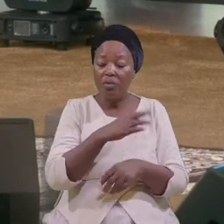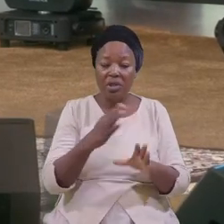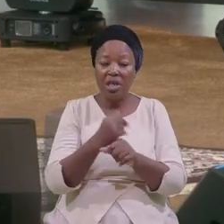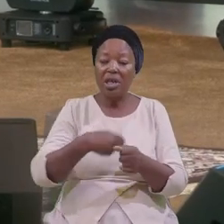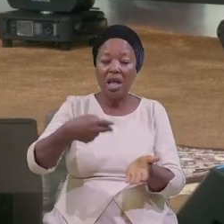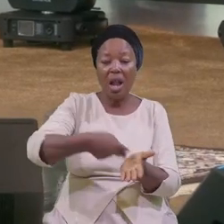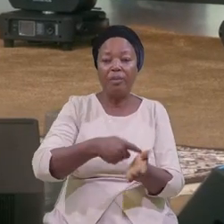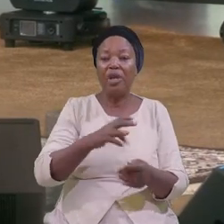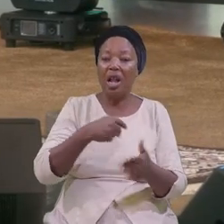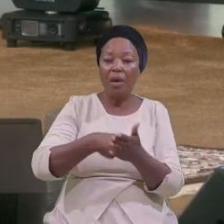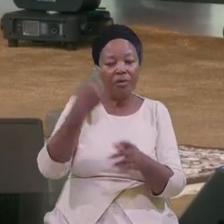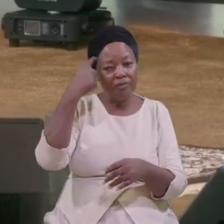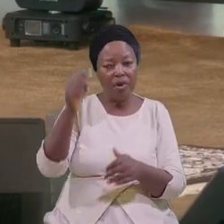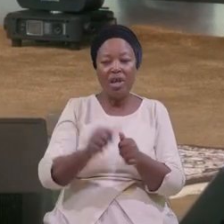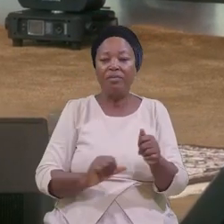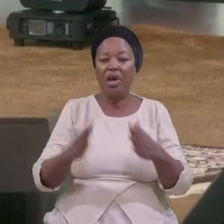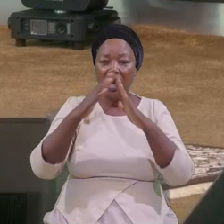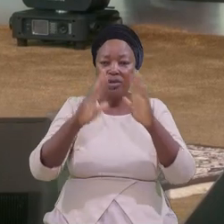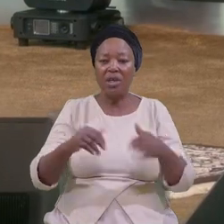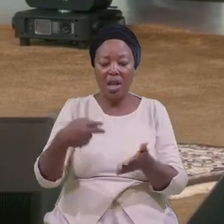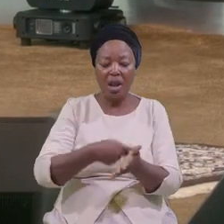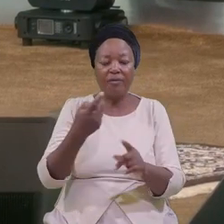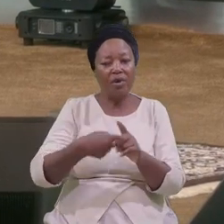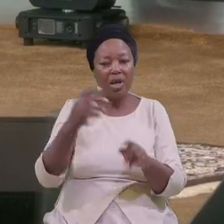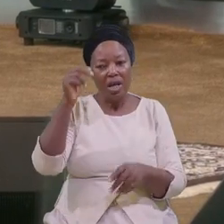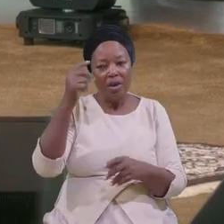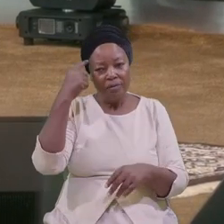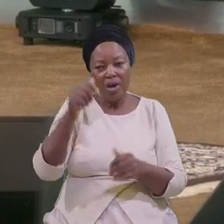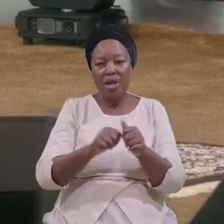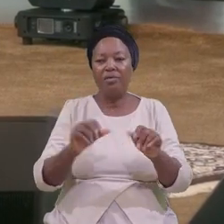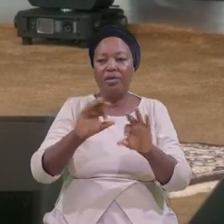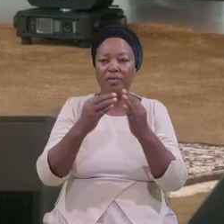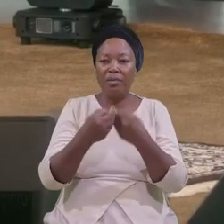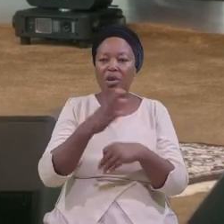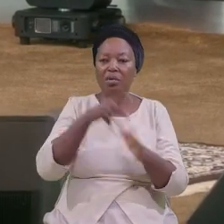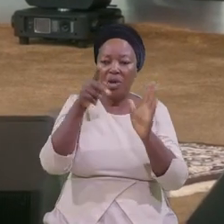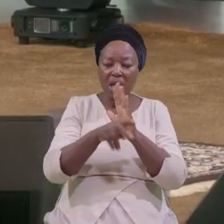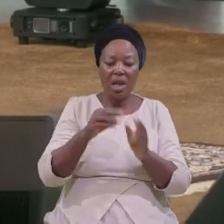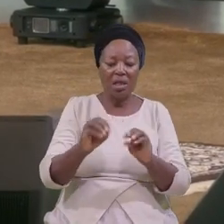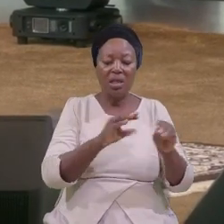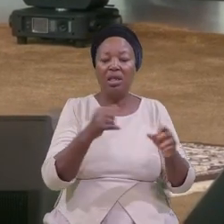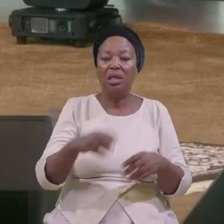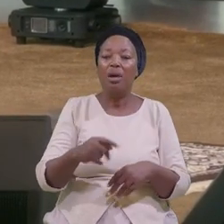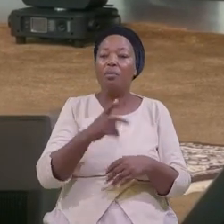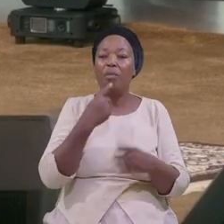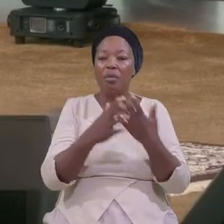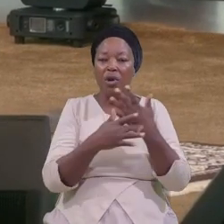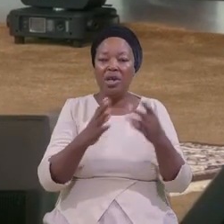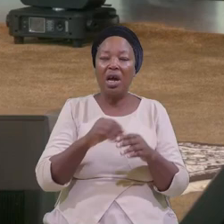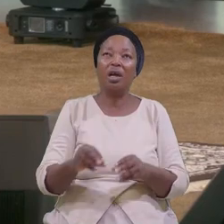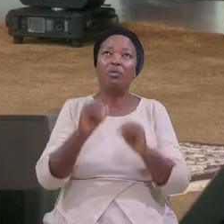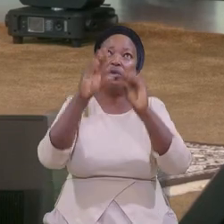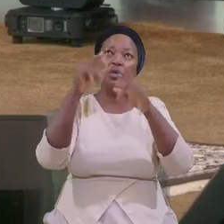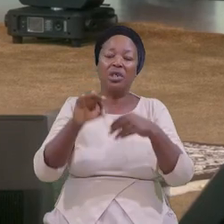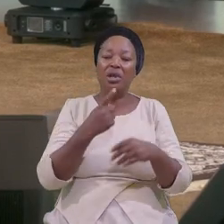a lamb for every house, a lamb for every family. They will kill and shed the blood, and they'll apply the blood on